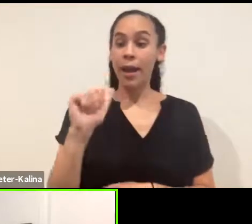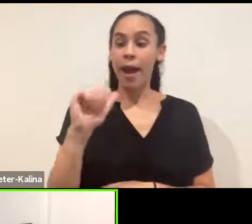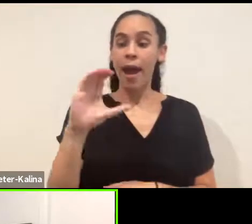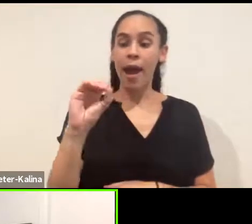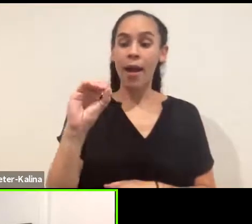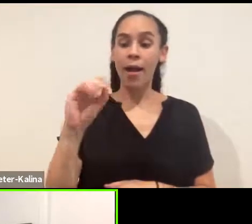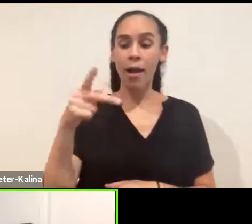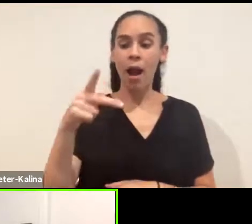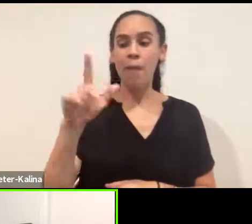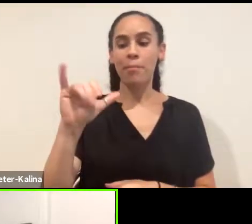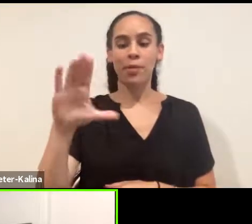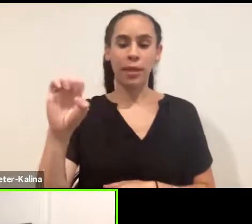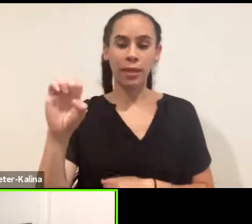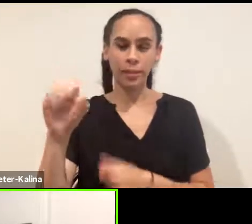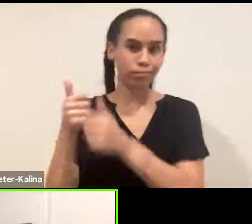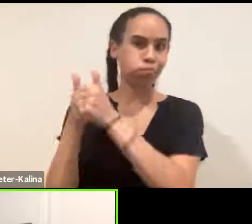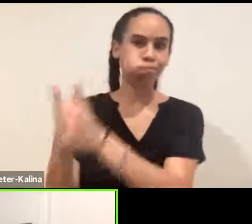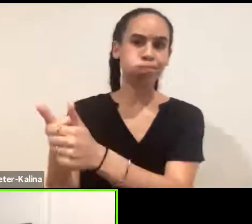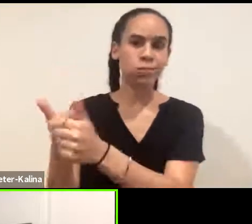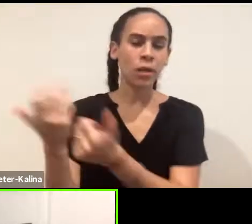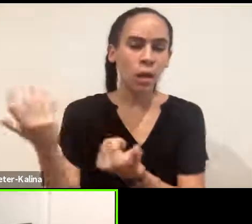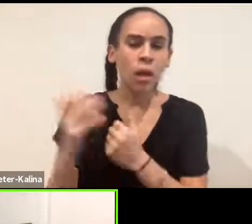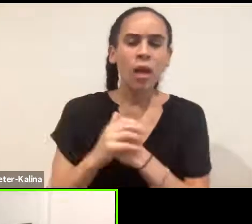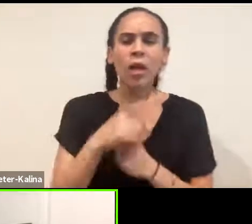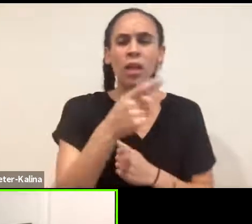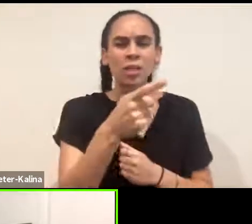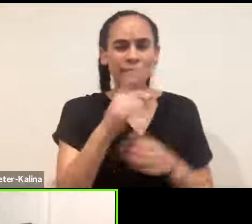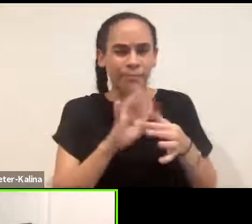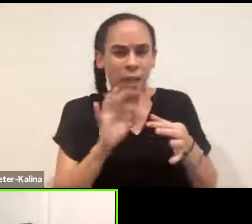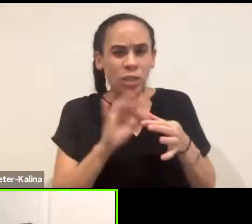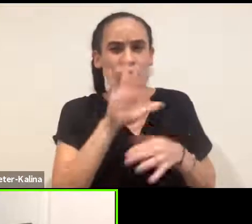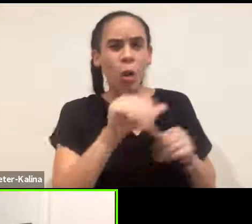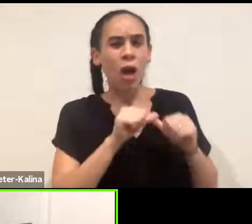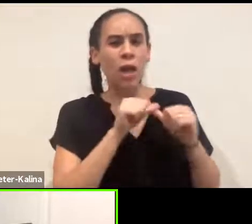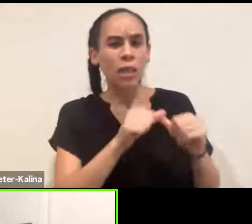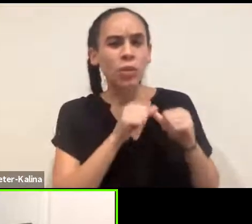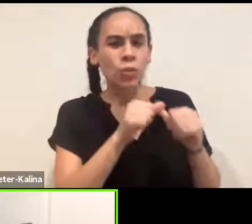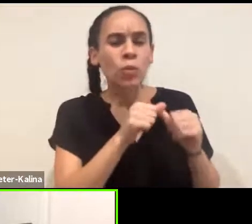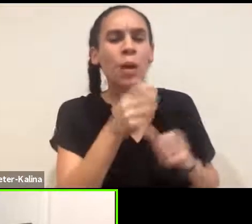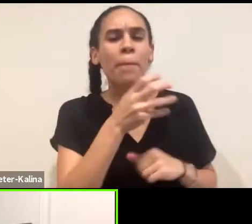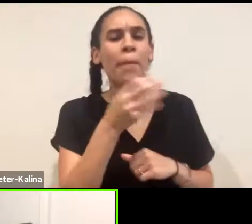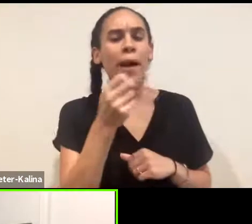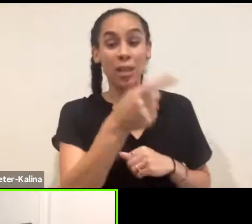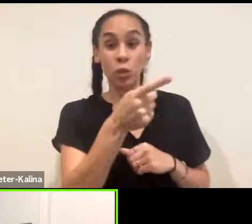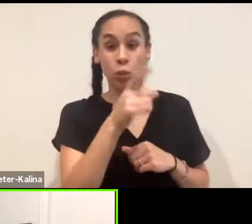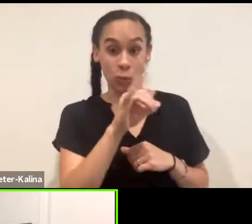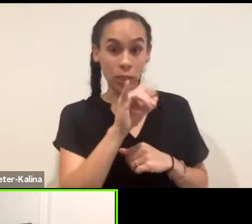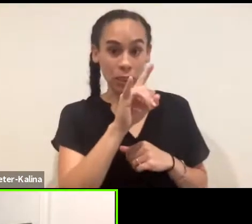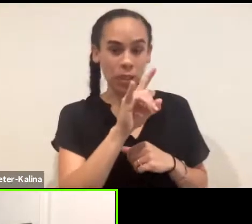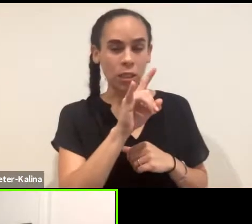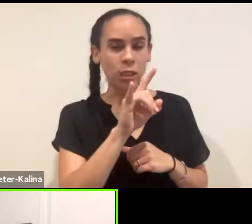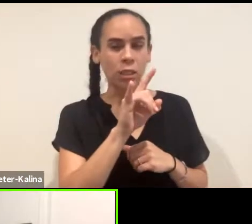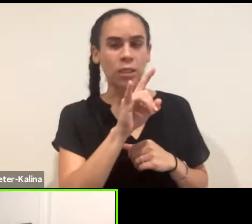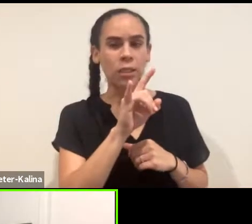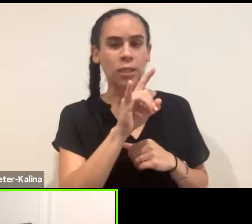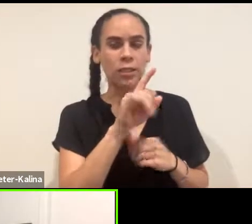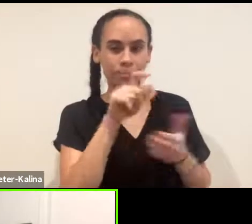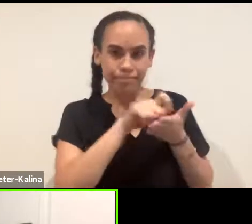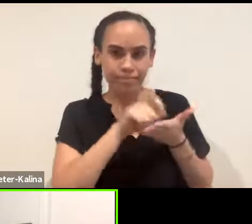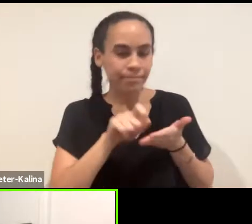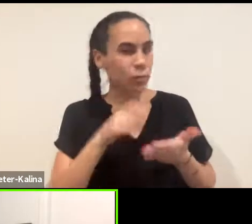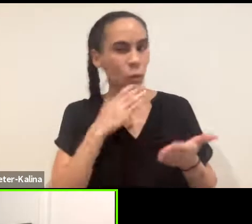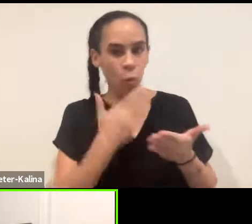to that in the context of allyship? And you mentioned your continuum also, which you've laid out really well in your